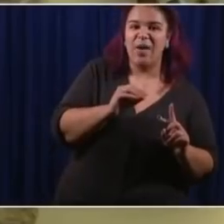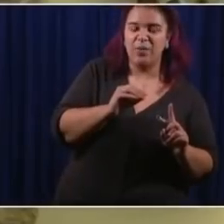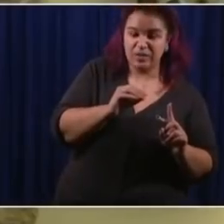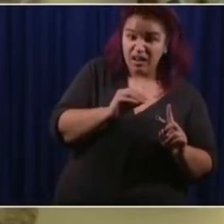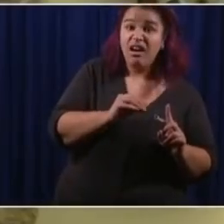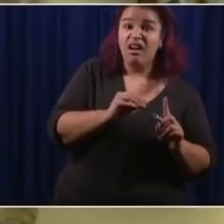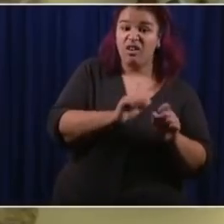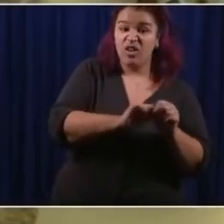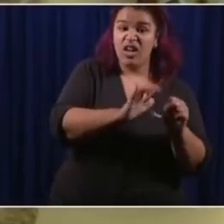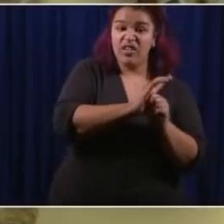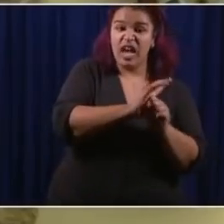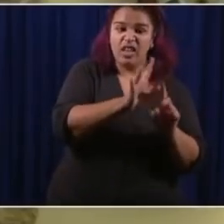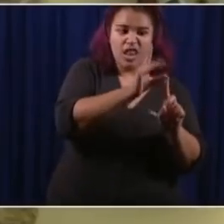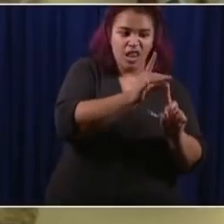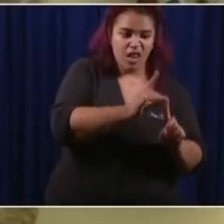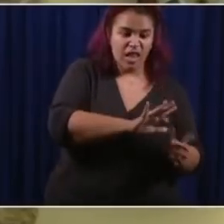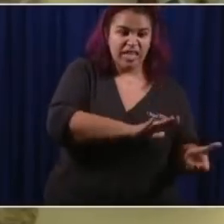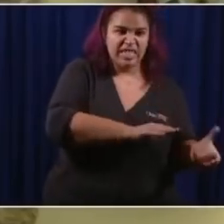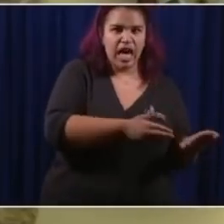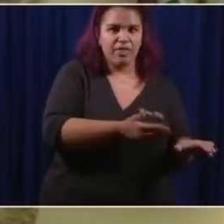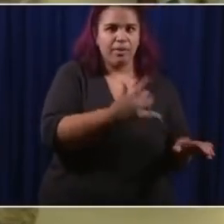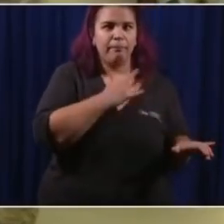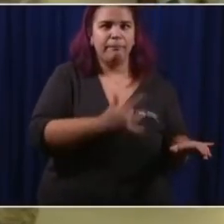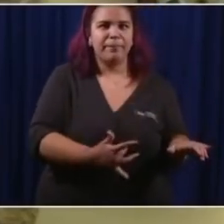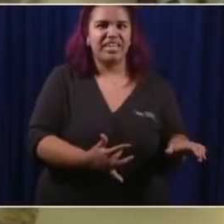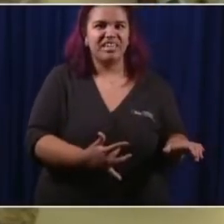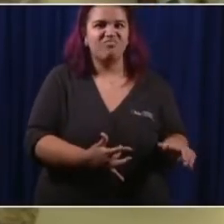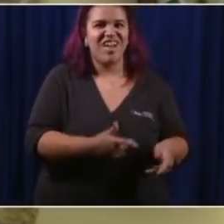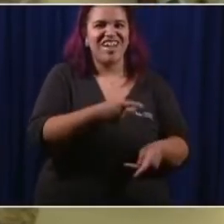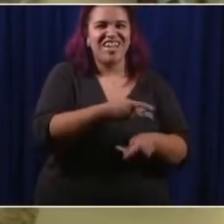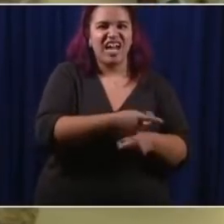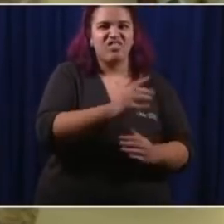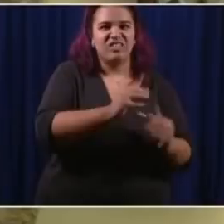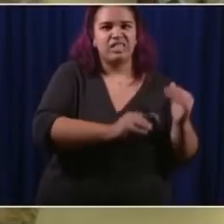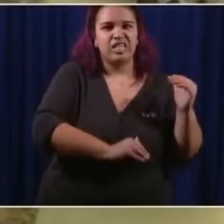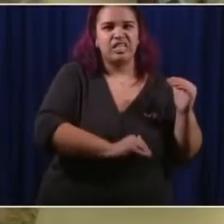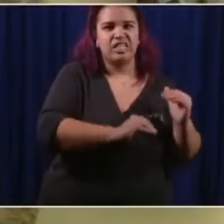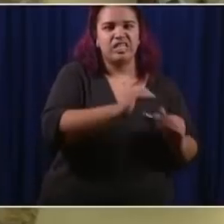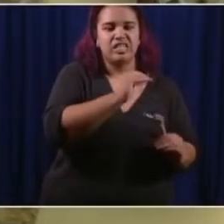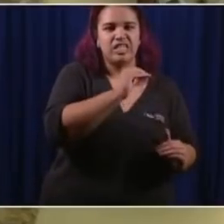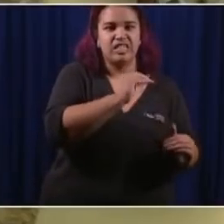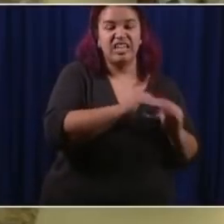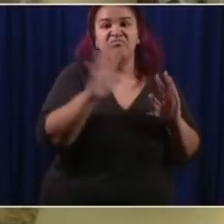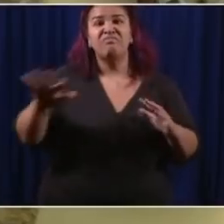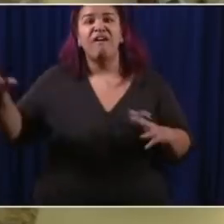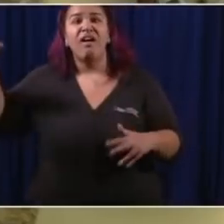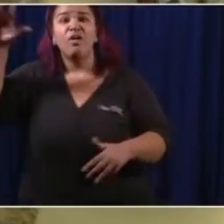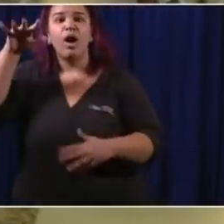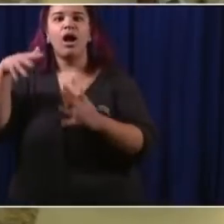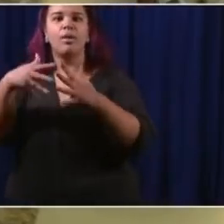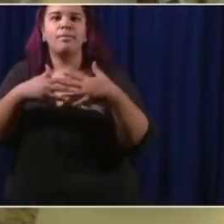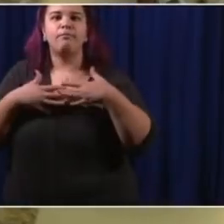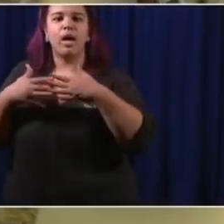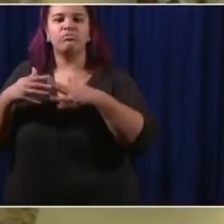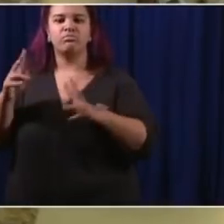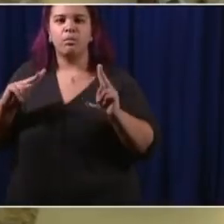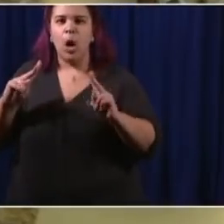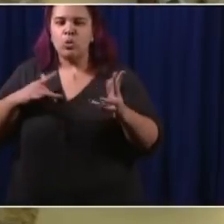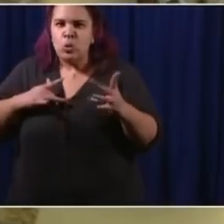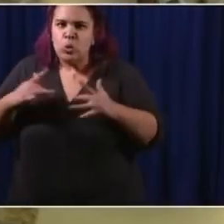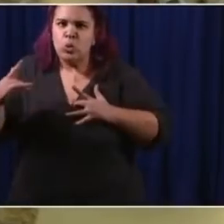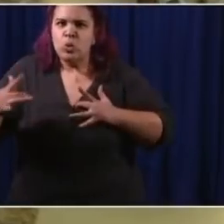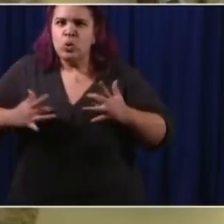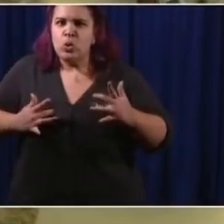care facilities, and there are groups around the country that are worried about a confluence of long-term